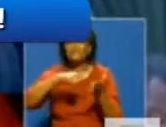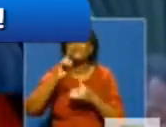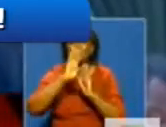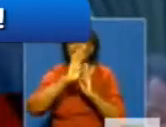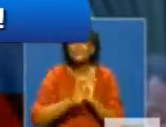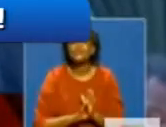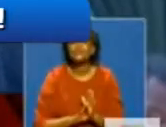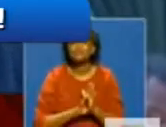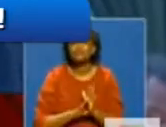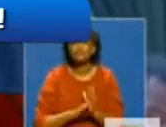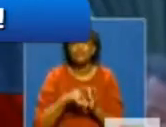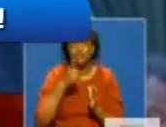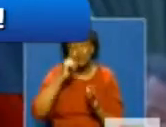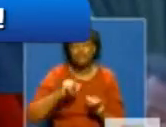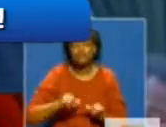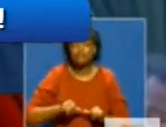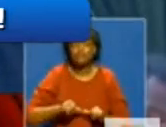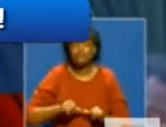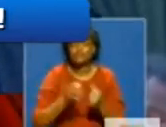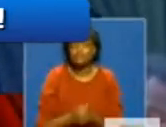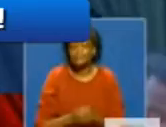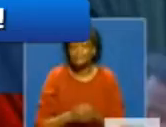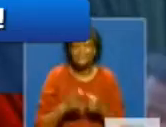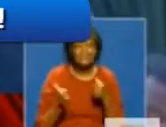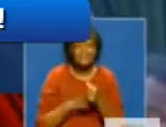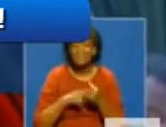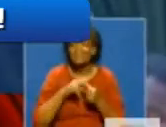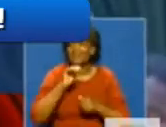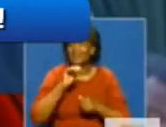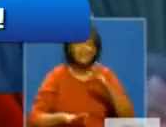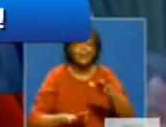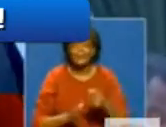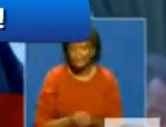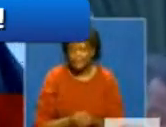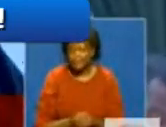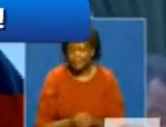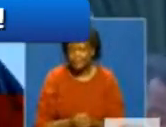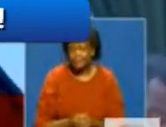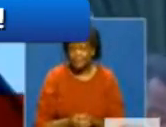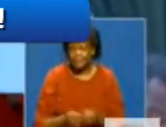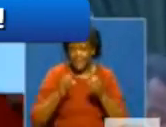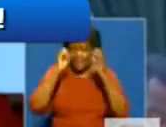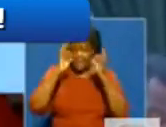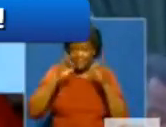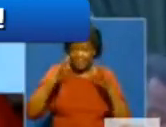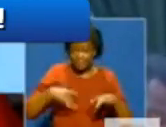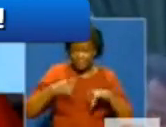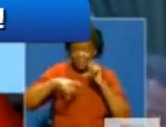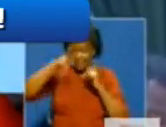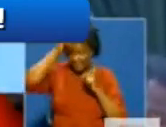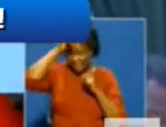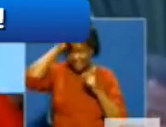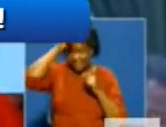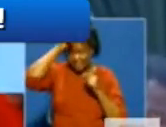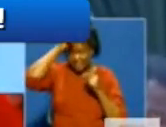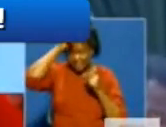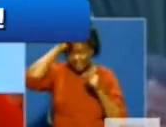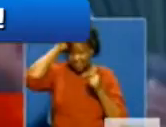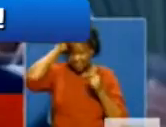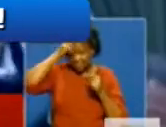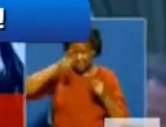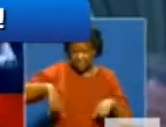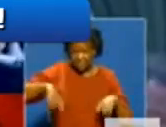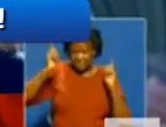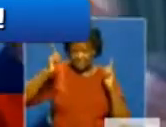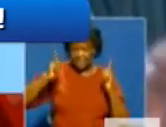move forward. That is the 7th step. If Wanjiku overcomes that, then